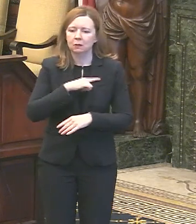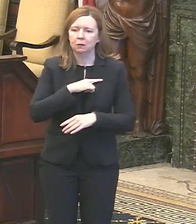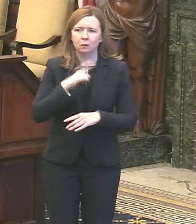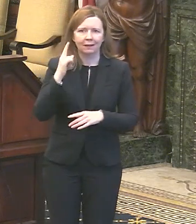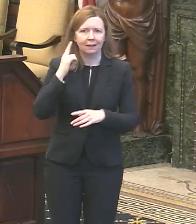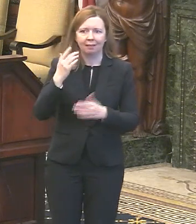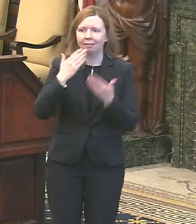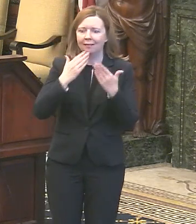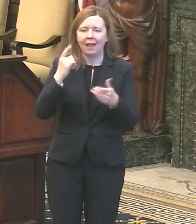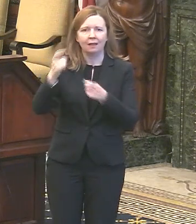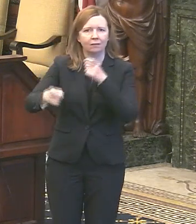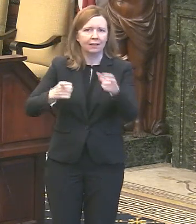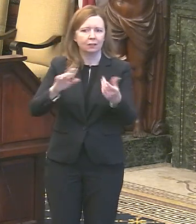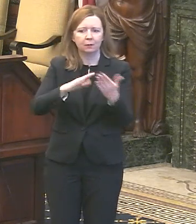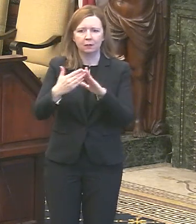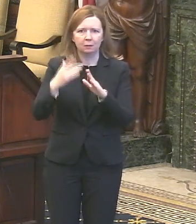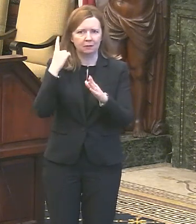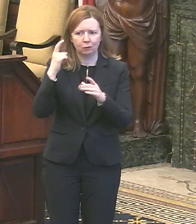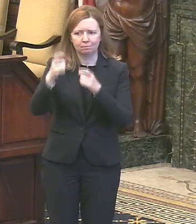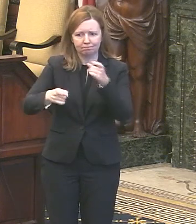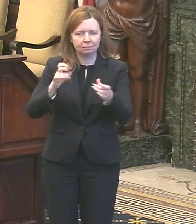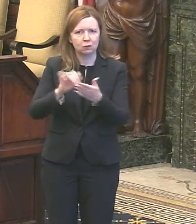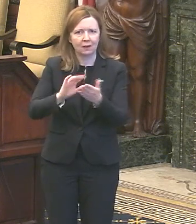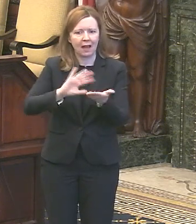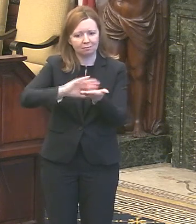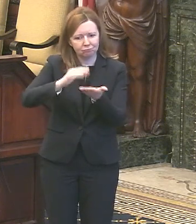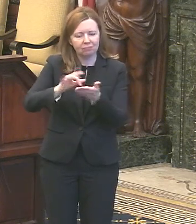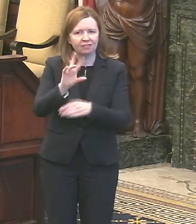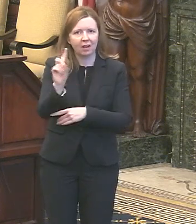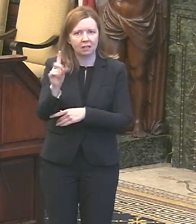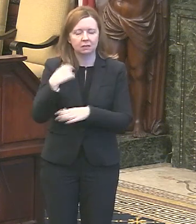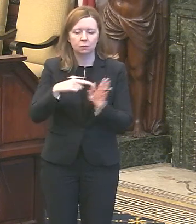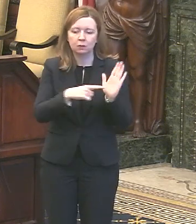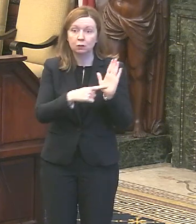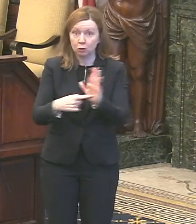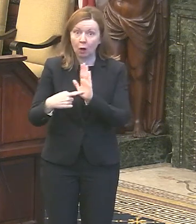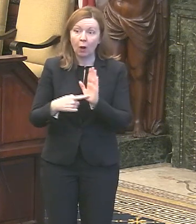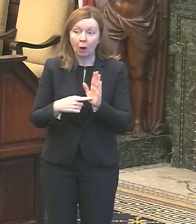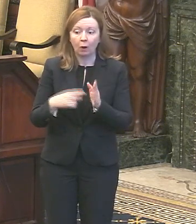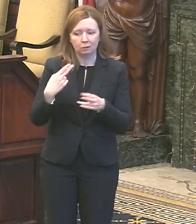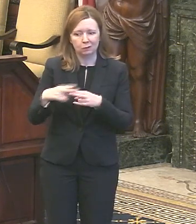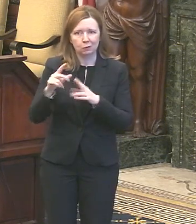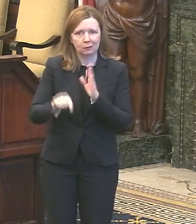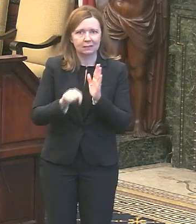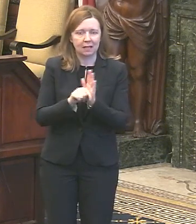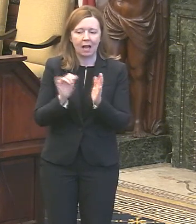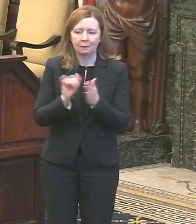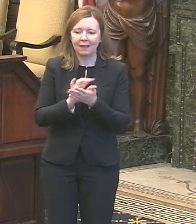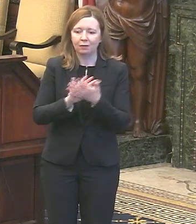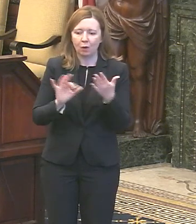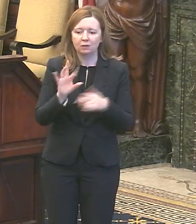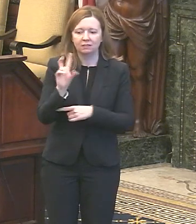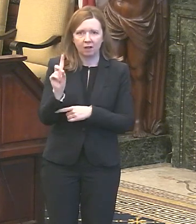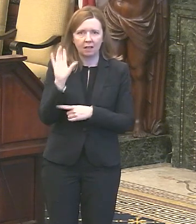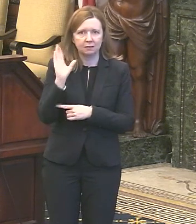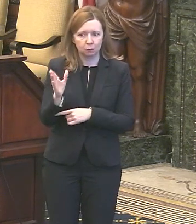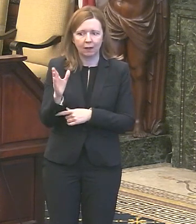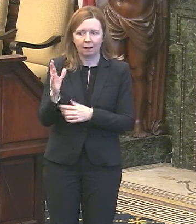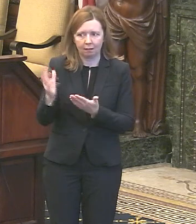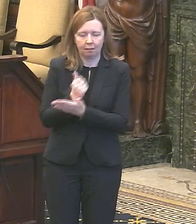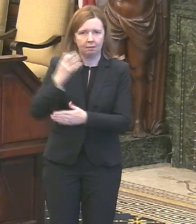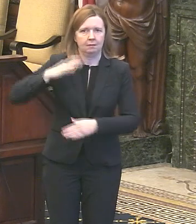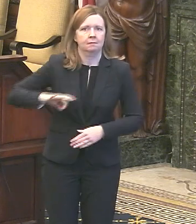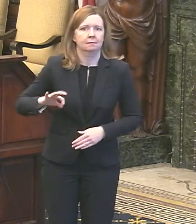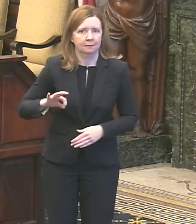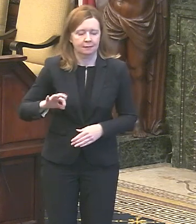philanthropy community for committing to that fund. And hopefully we could show within a really short amount of time that those funds are going to good use.